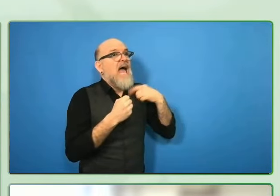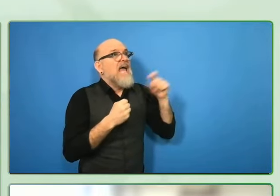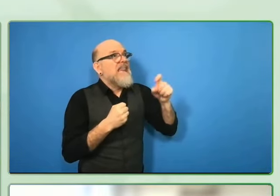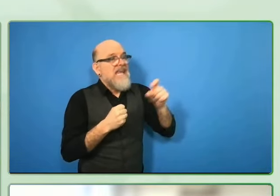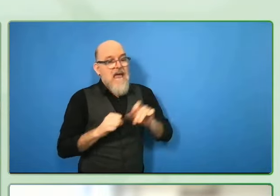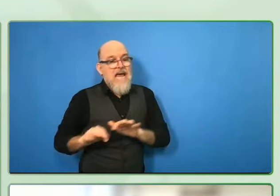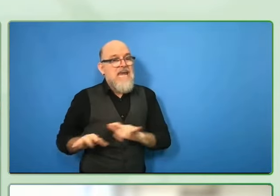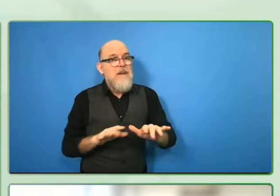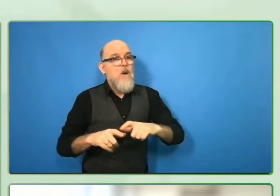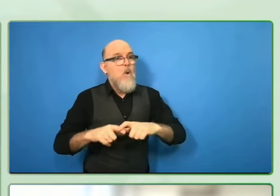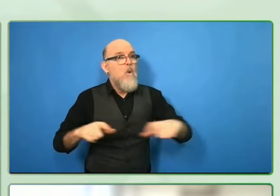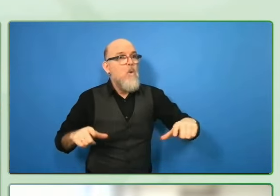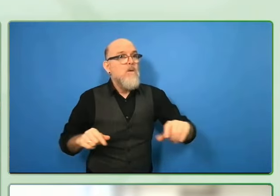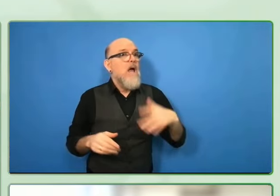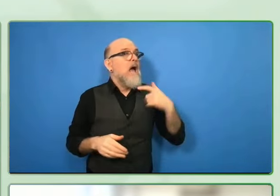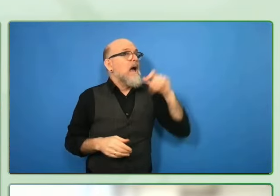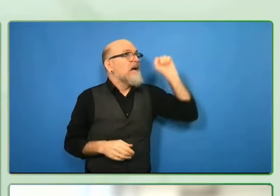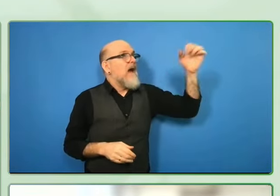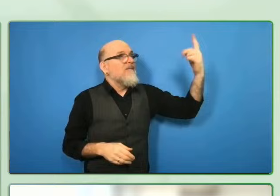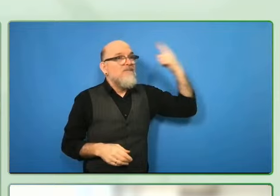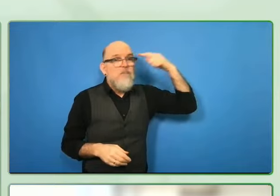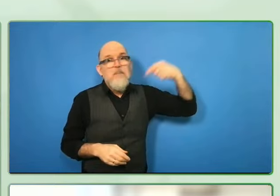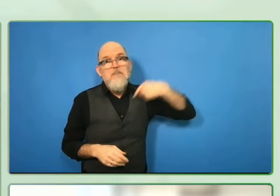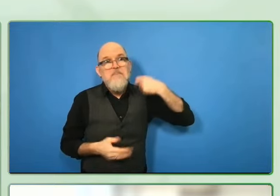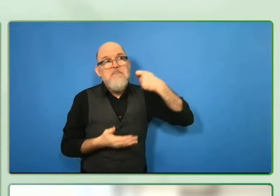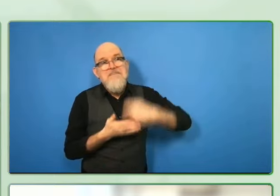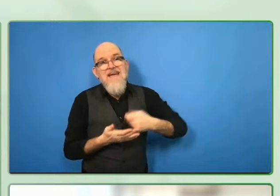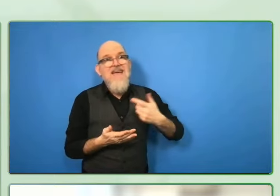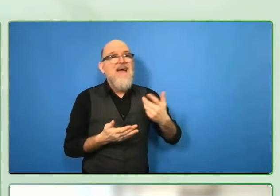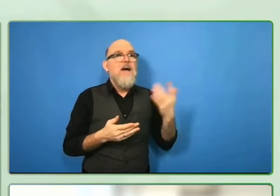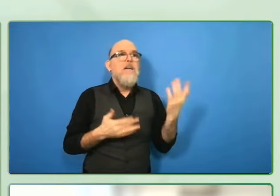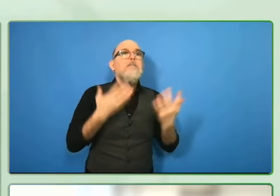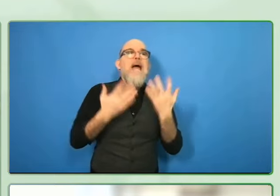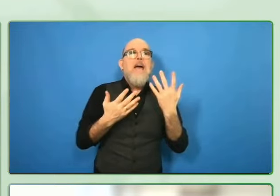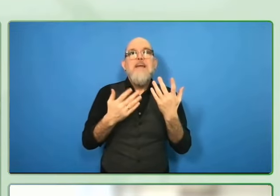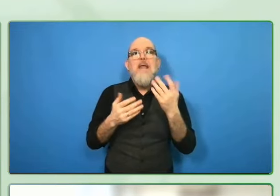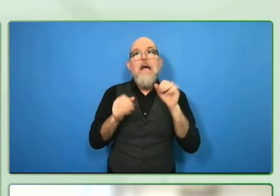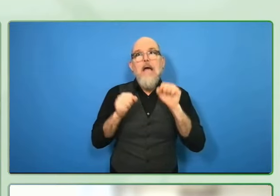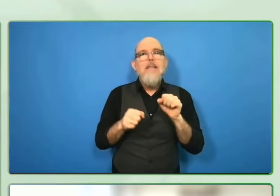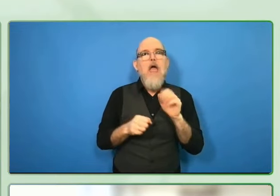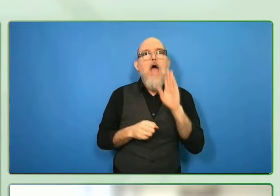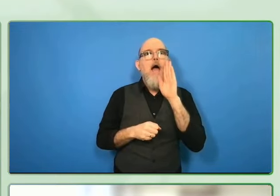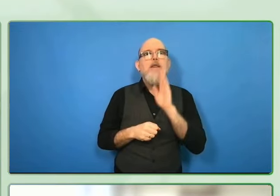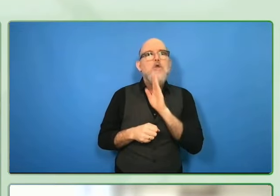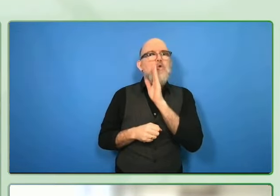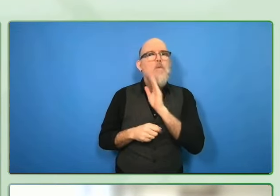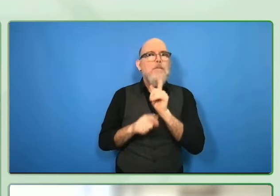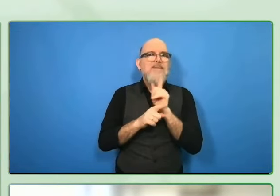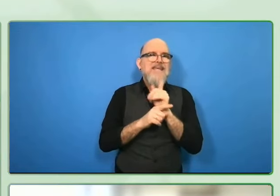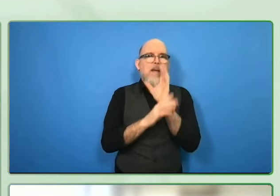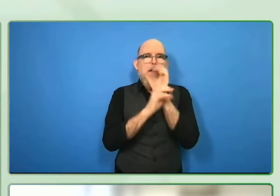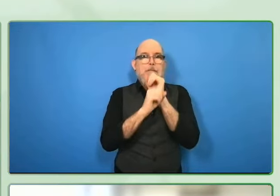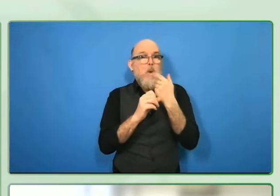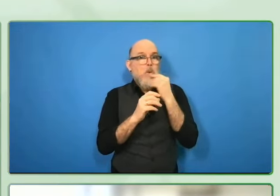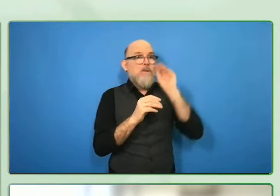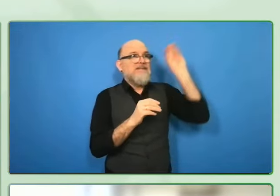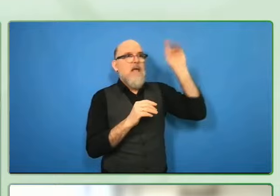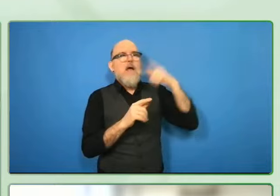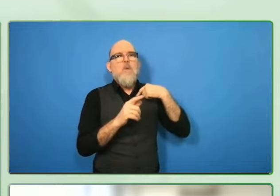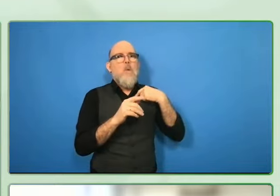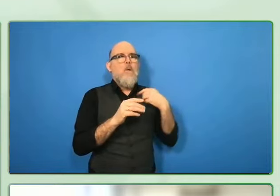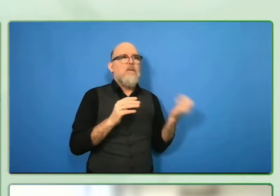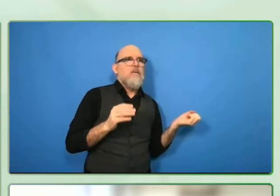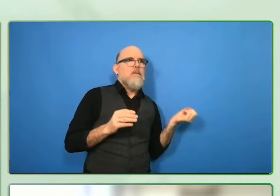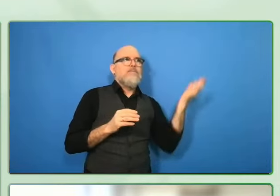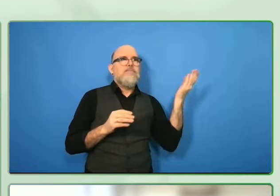keyboard. So there's that process piece and that policy piece internally within organisations, but there's also then the human element